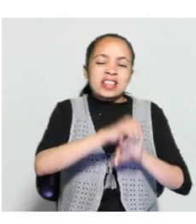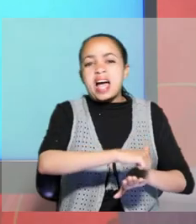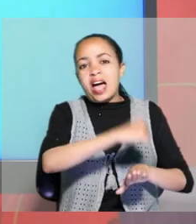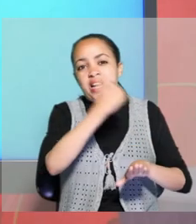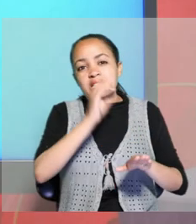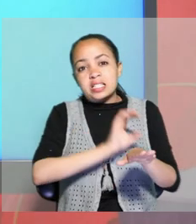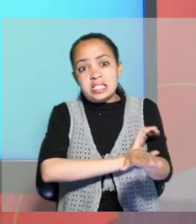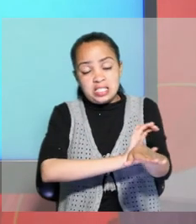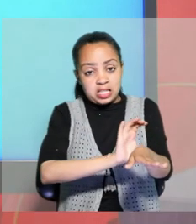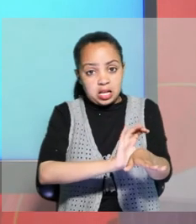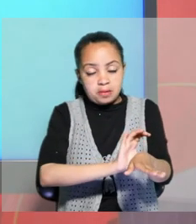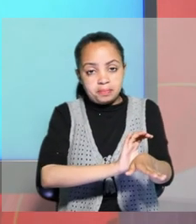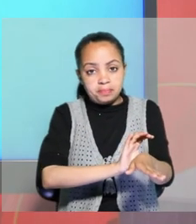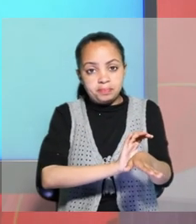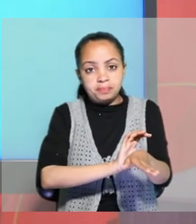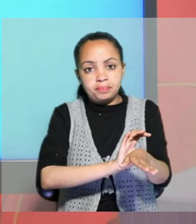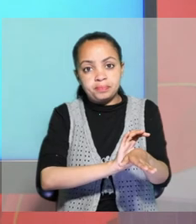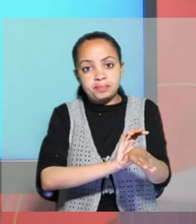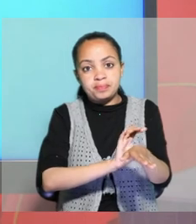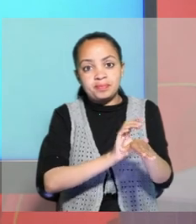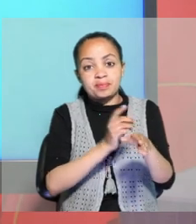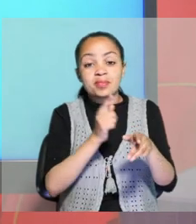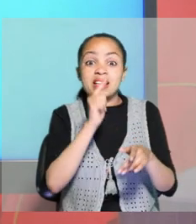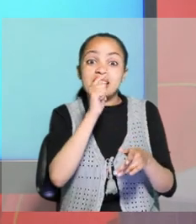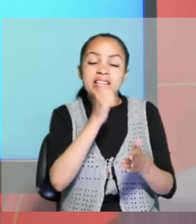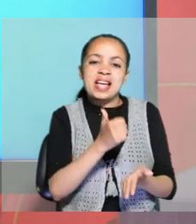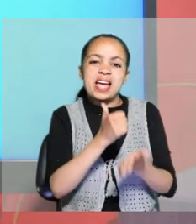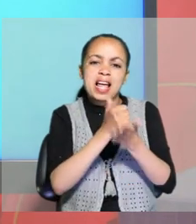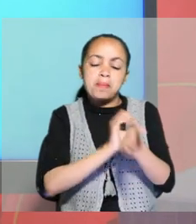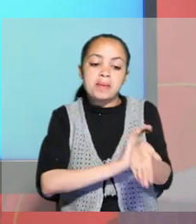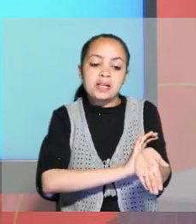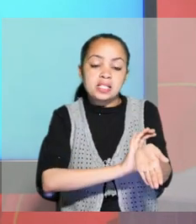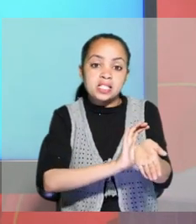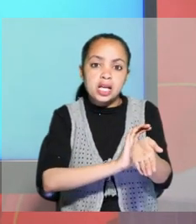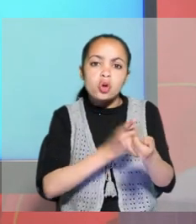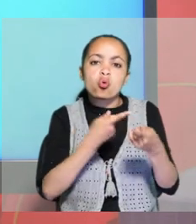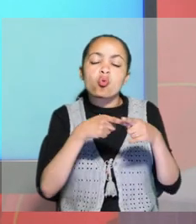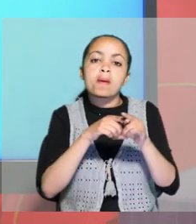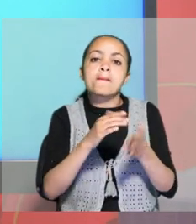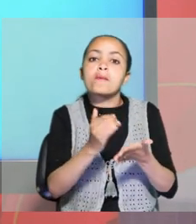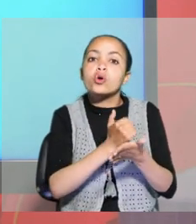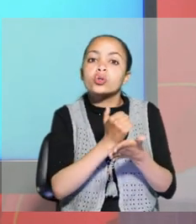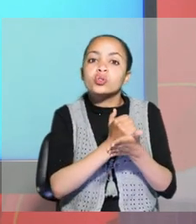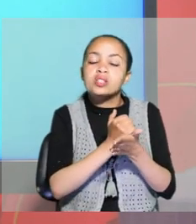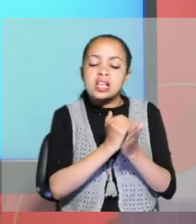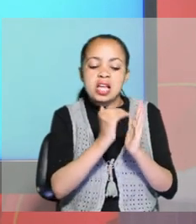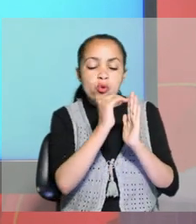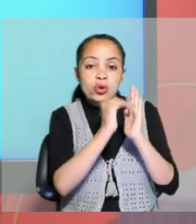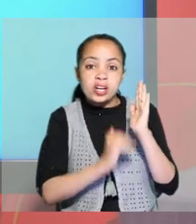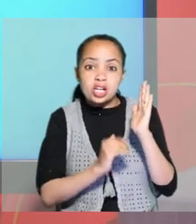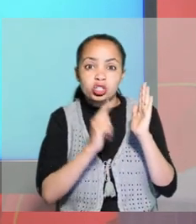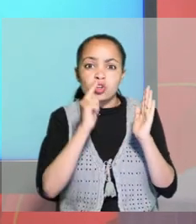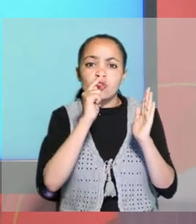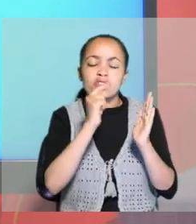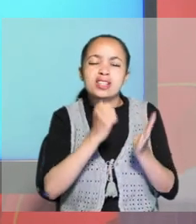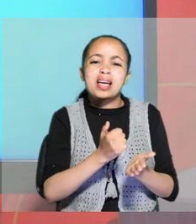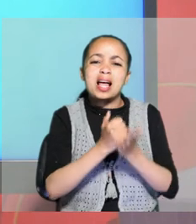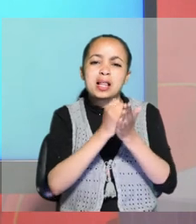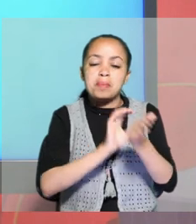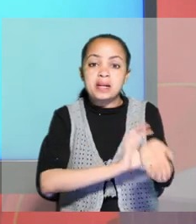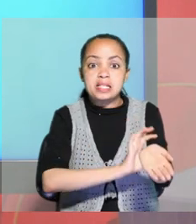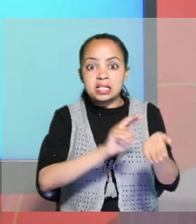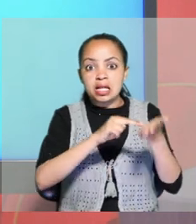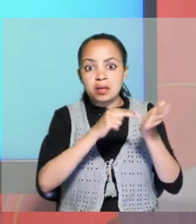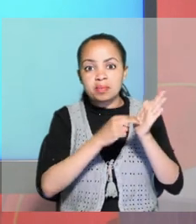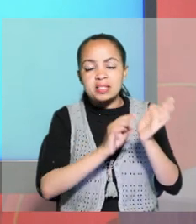cell. So, when TLPR cell become reduced, reduction of TLPR cell to mean that the